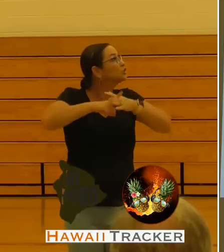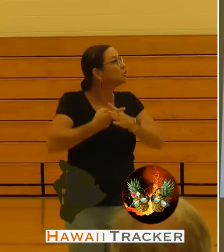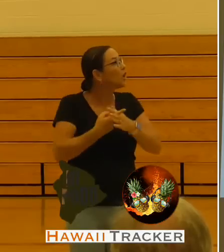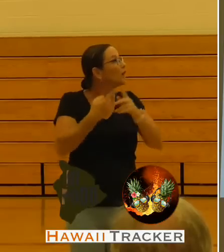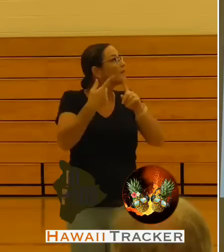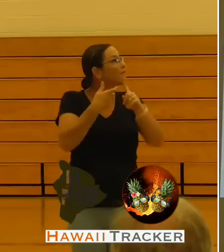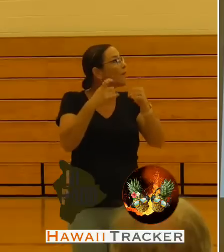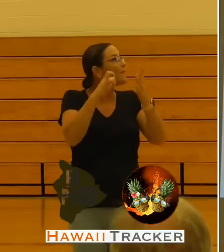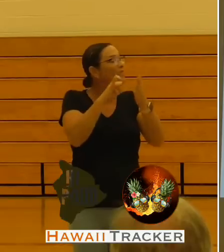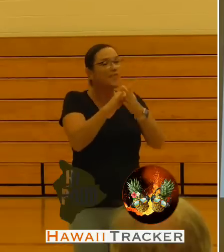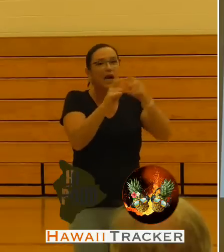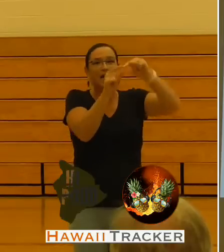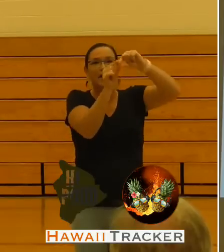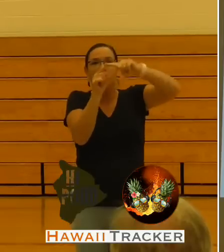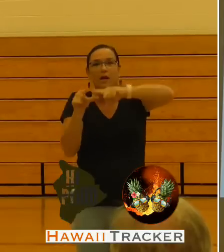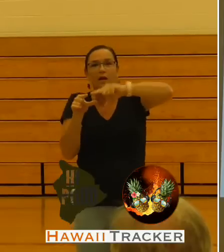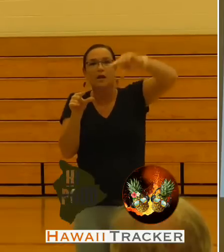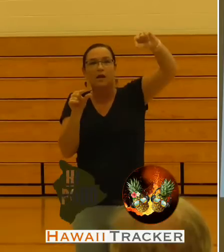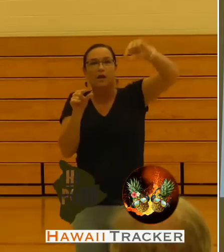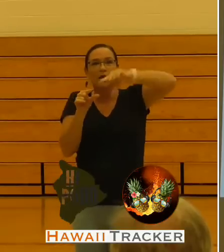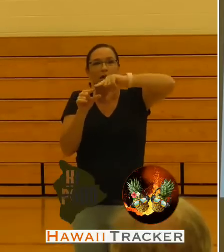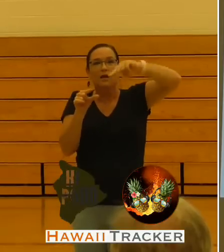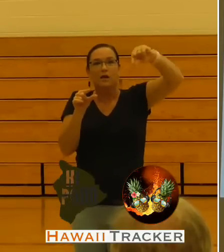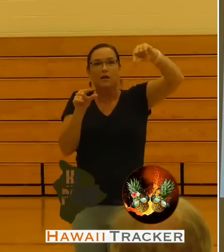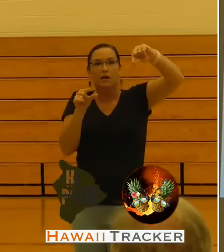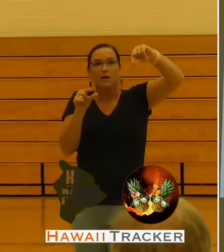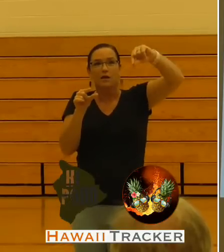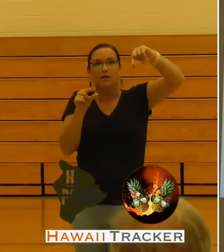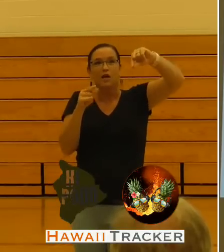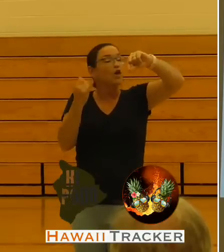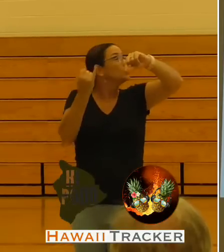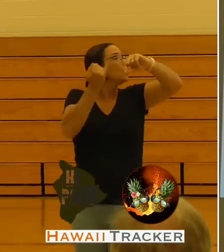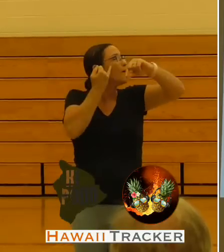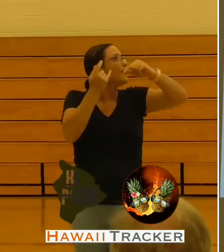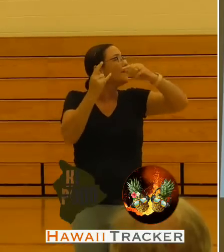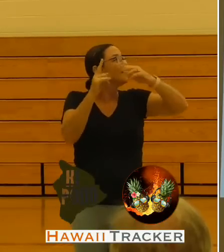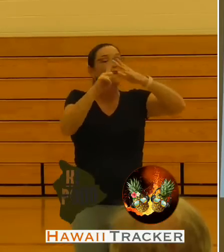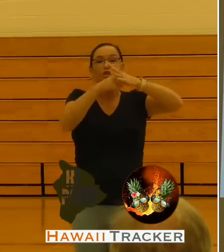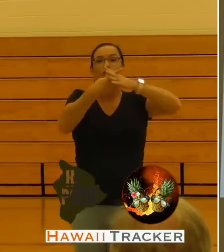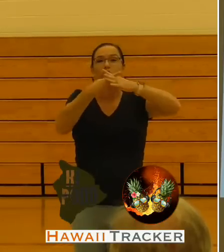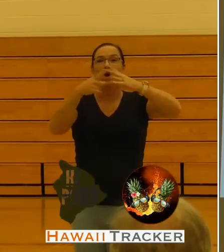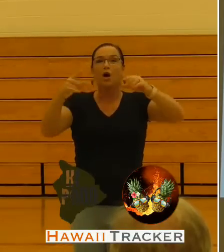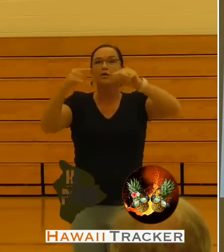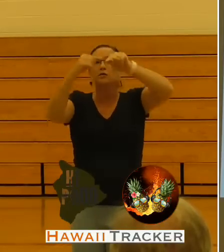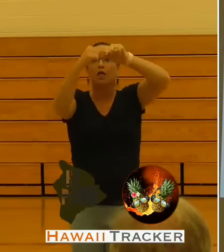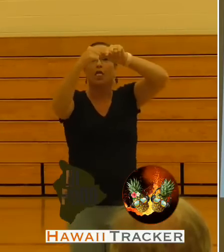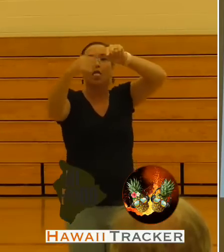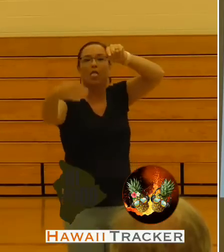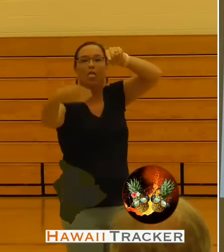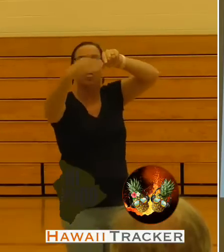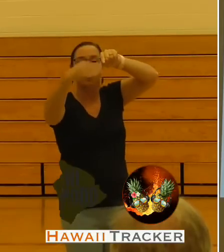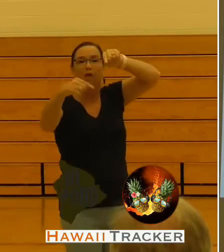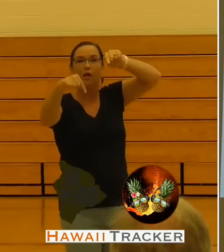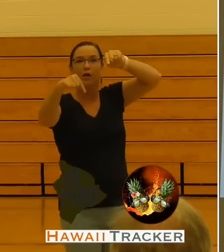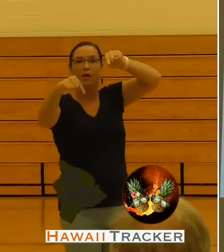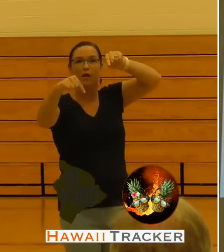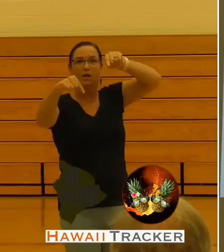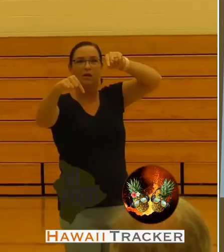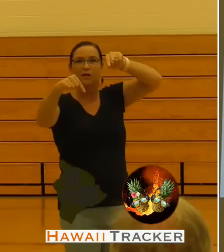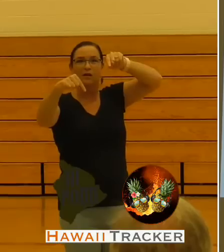that segment of the rift zone. So if the lava flows are way high on the flank, as we report